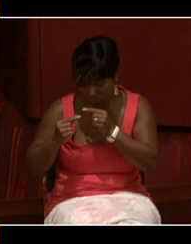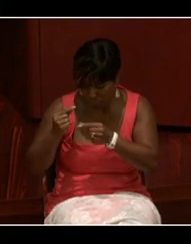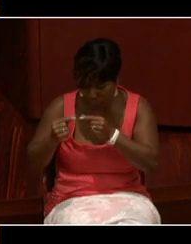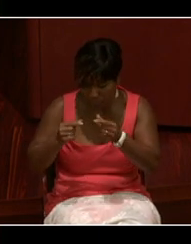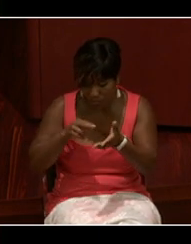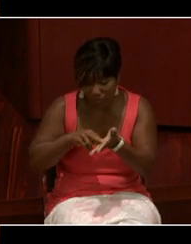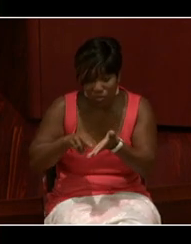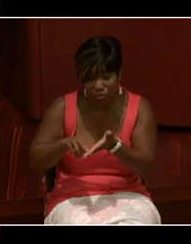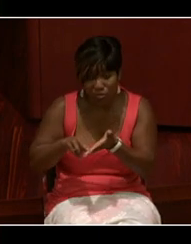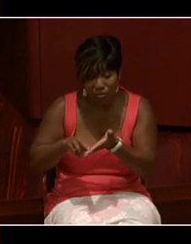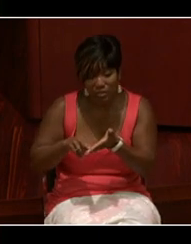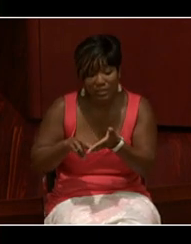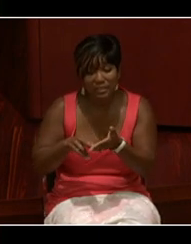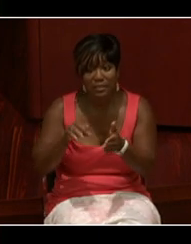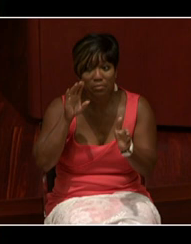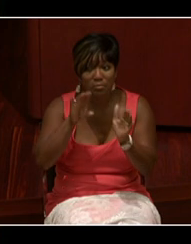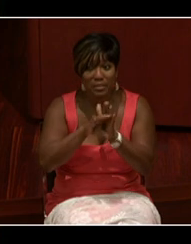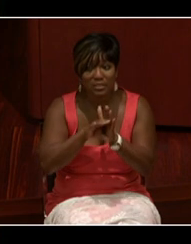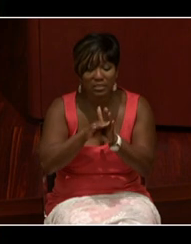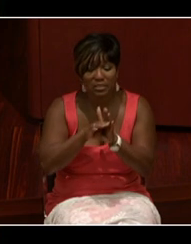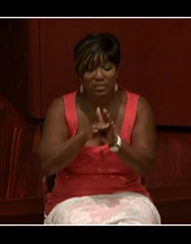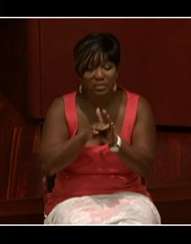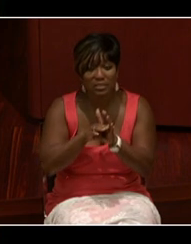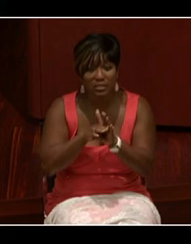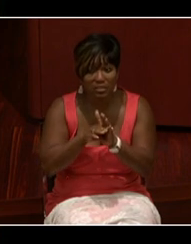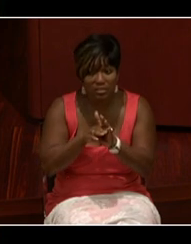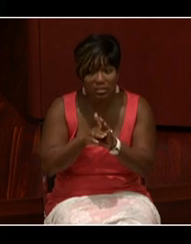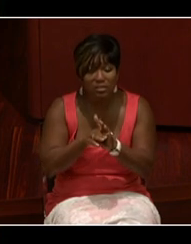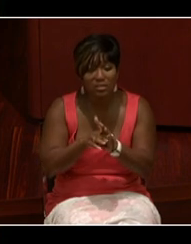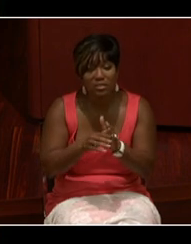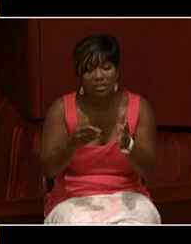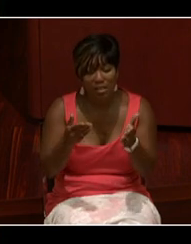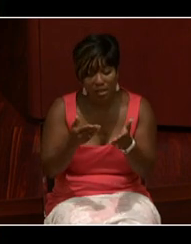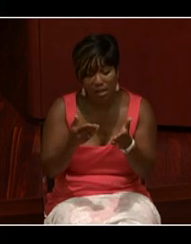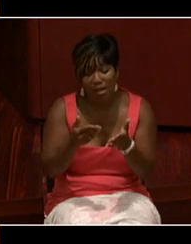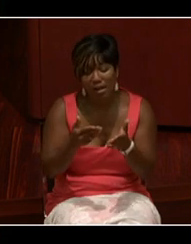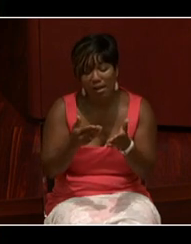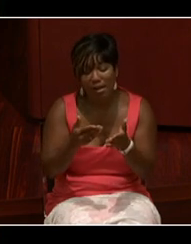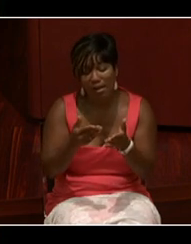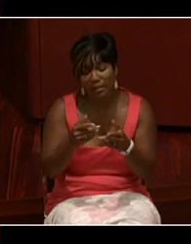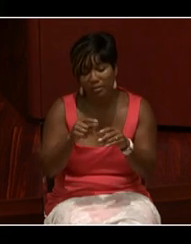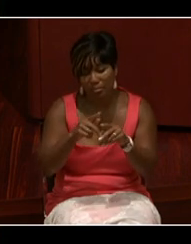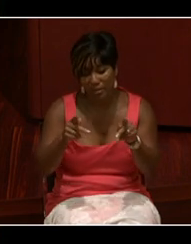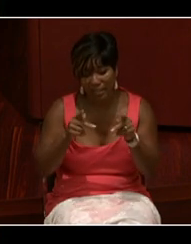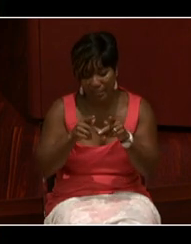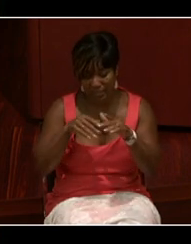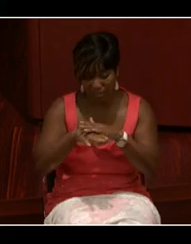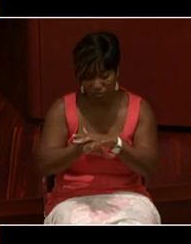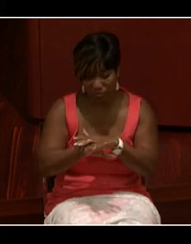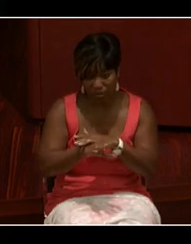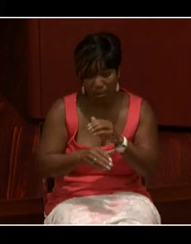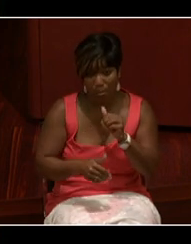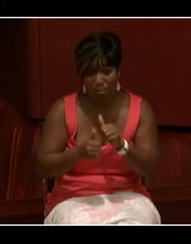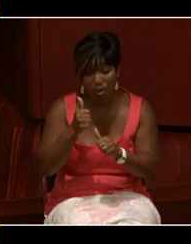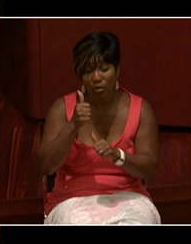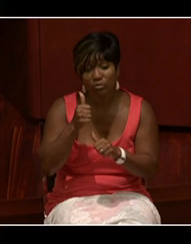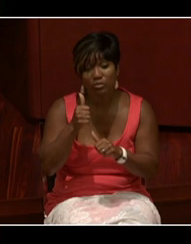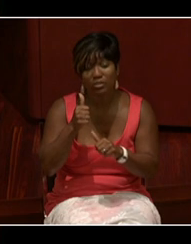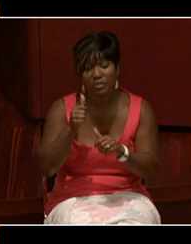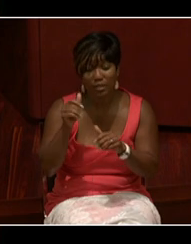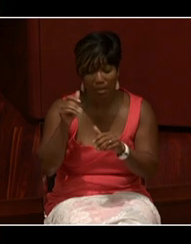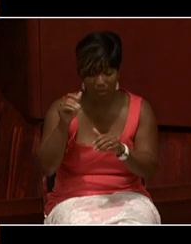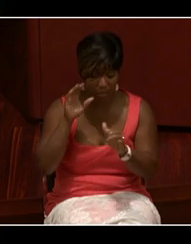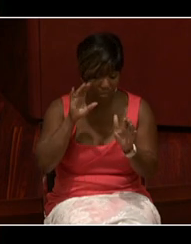research. The images here are of Leavenworth's main entrance, and most of the images in this presentation are from Leavenworth or